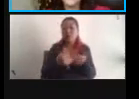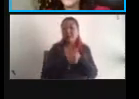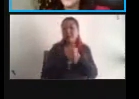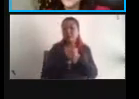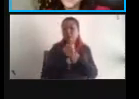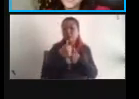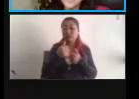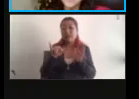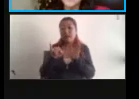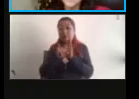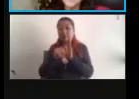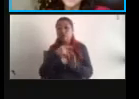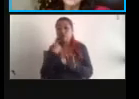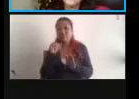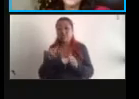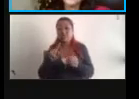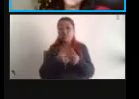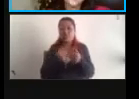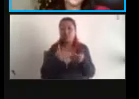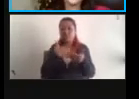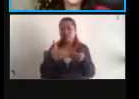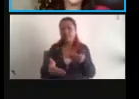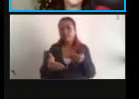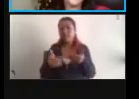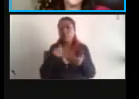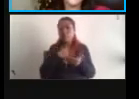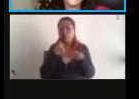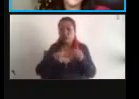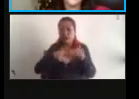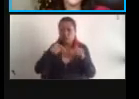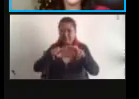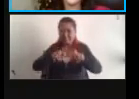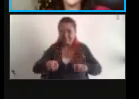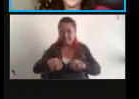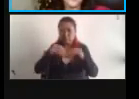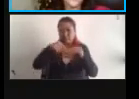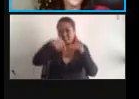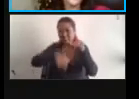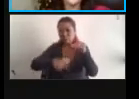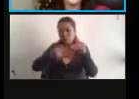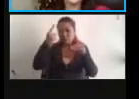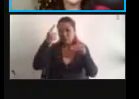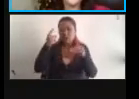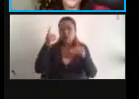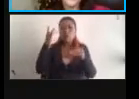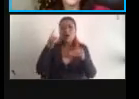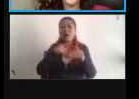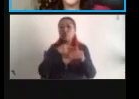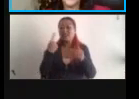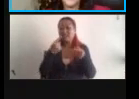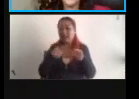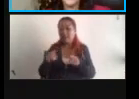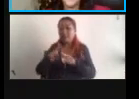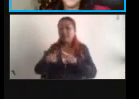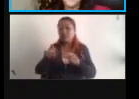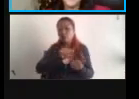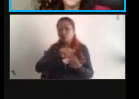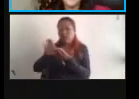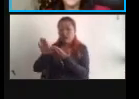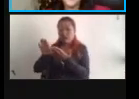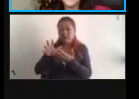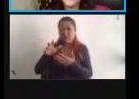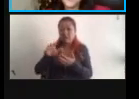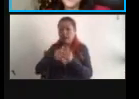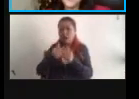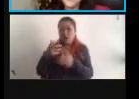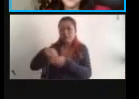the risks, which is the first step. And we try to dig really deep to understand why the risks are occurring. What are the mechanisms at play? Then